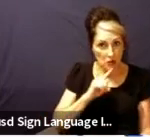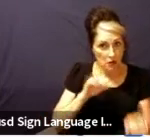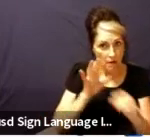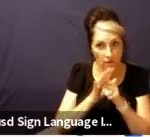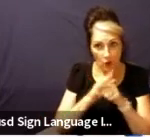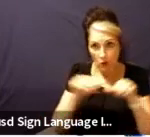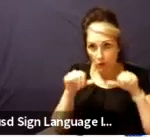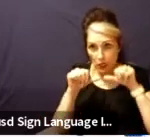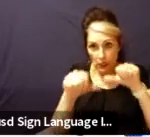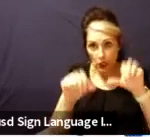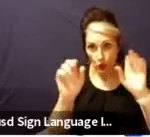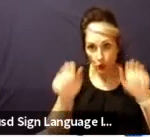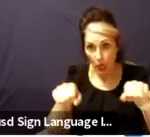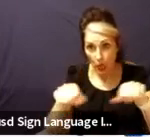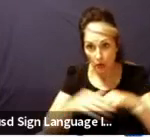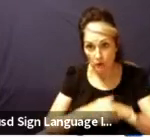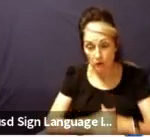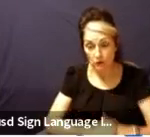continue